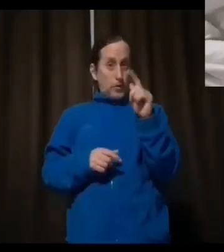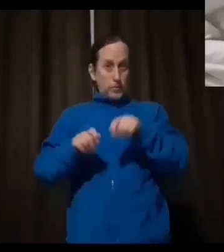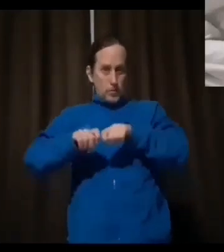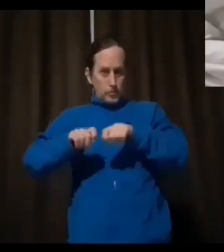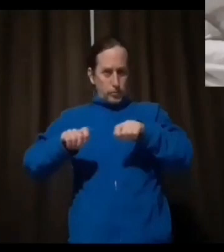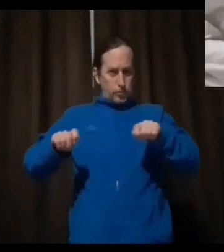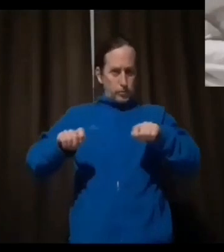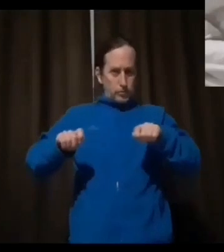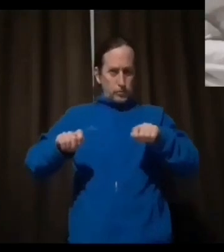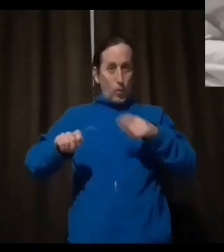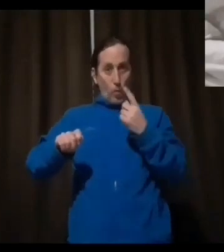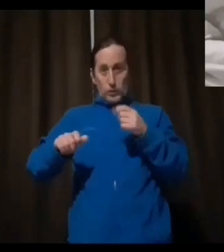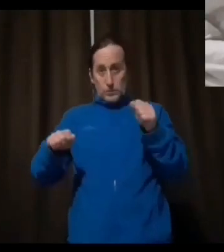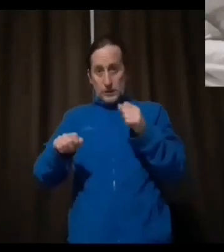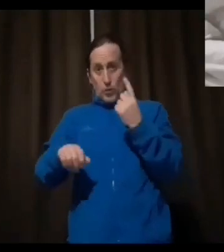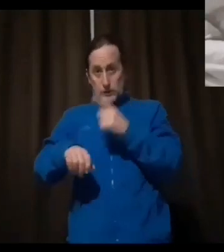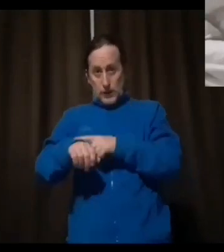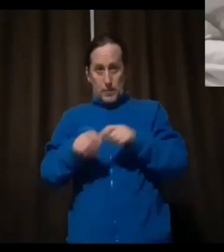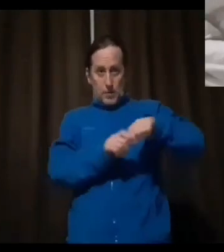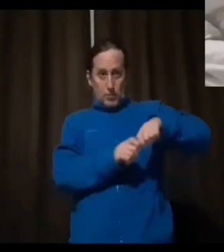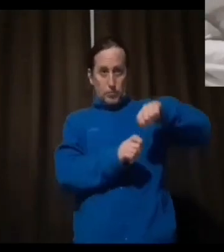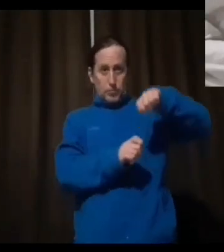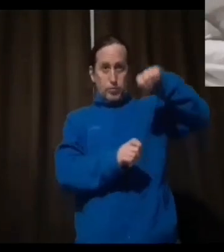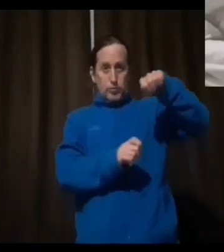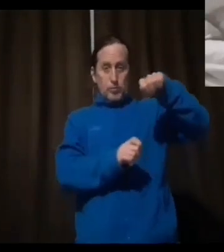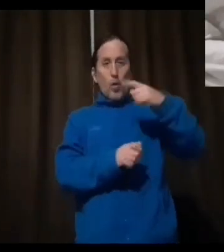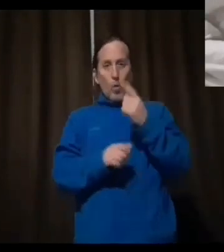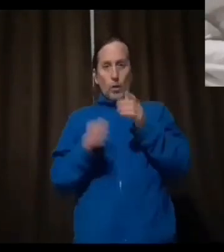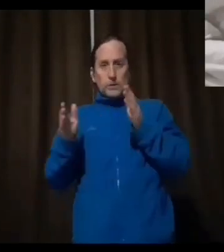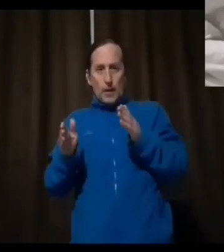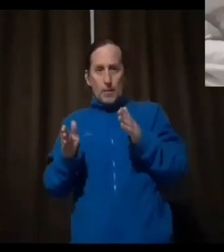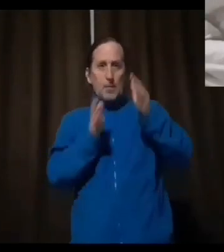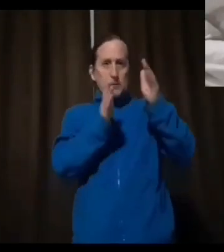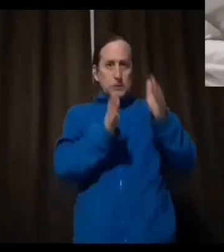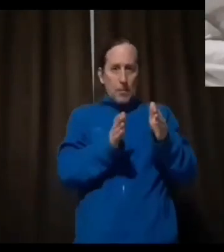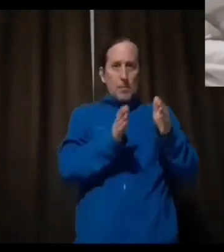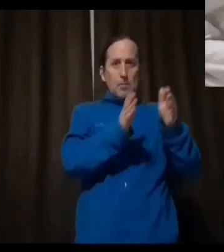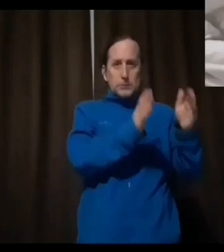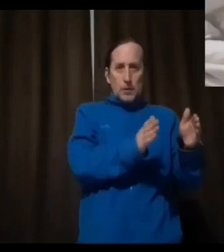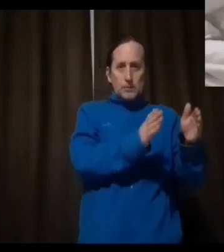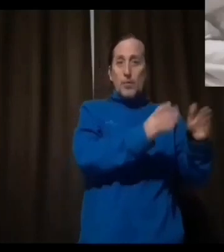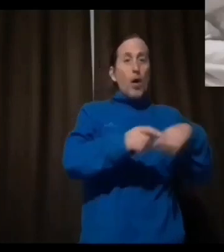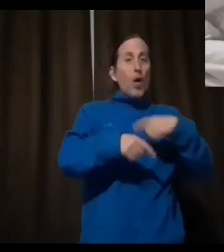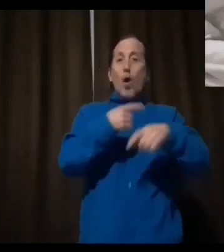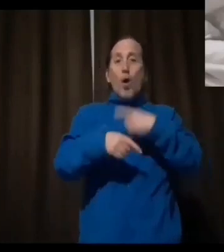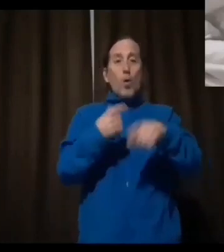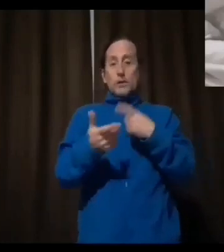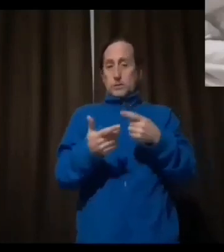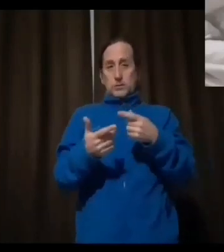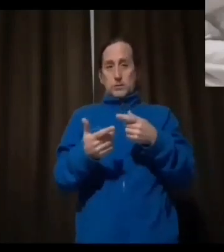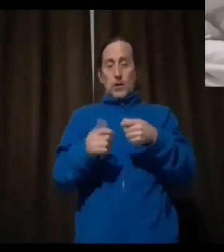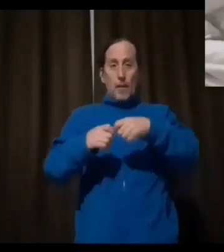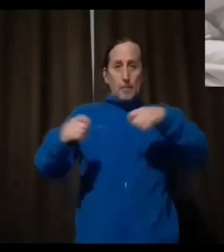after the other. That's all we ever do. We always measure in one dimension of space and one dimension of time. But when we're not detecting for which way, we